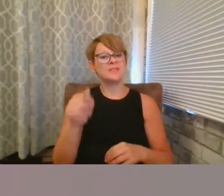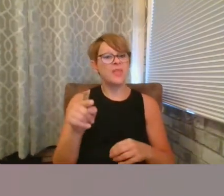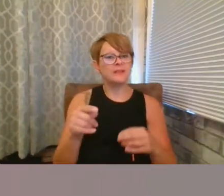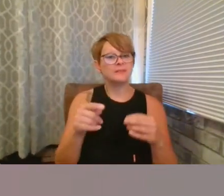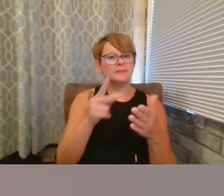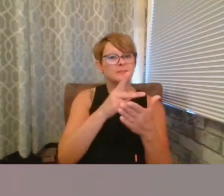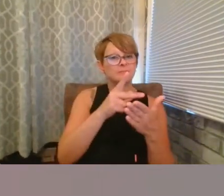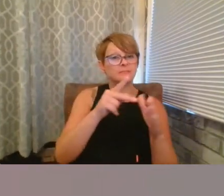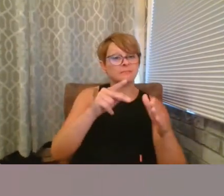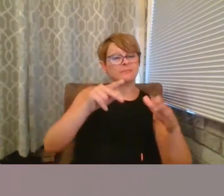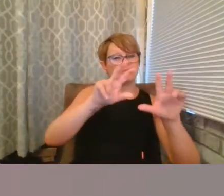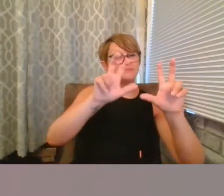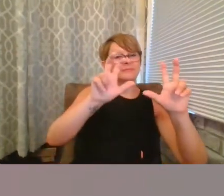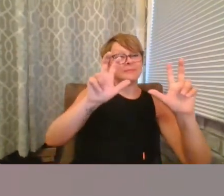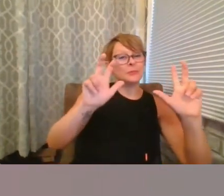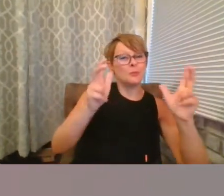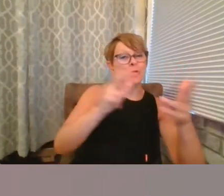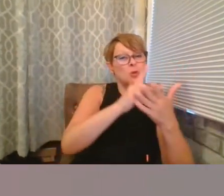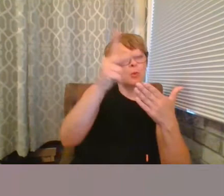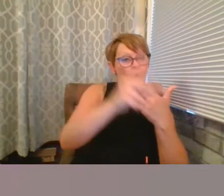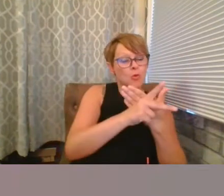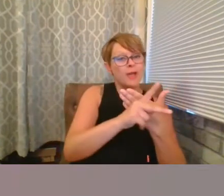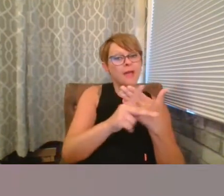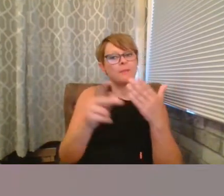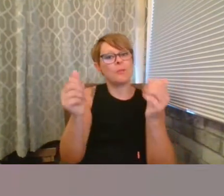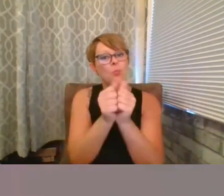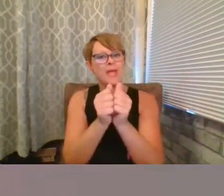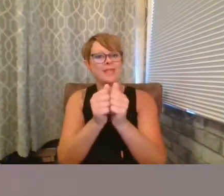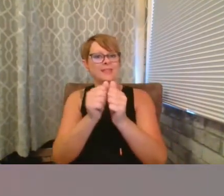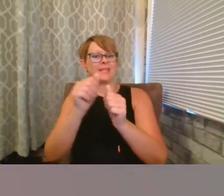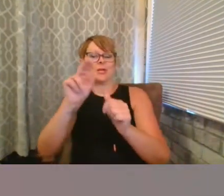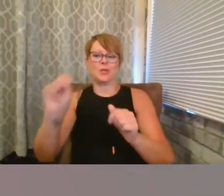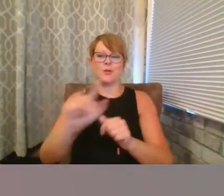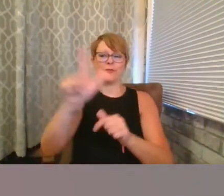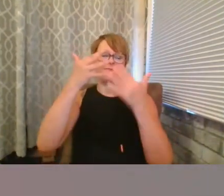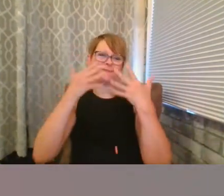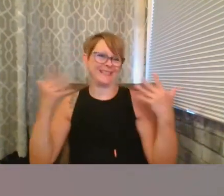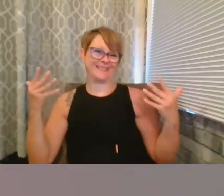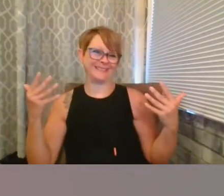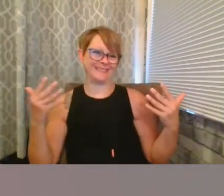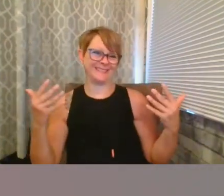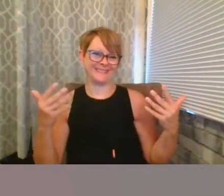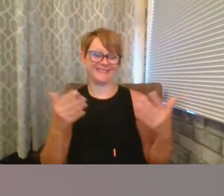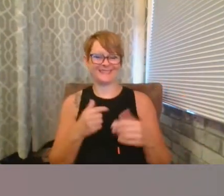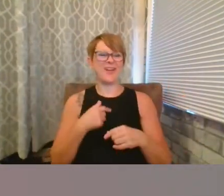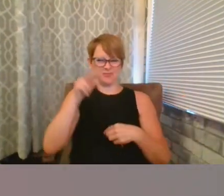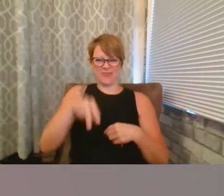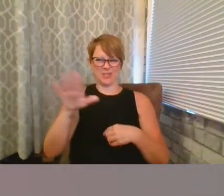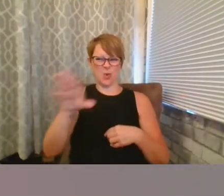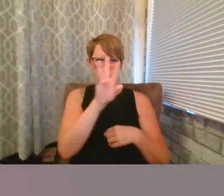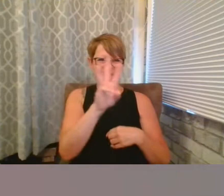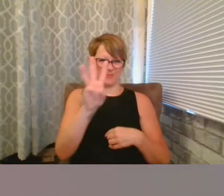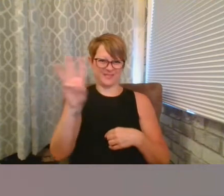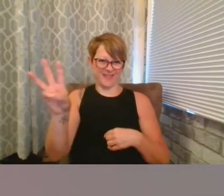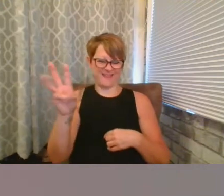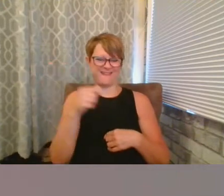NL hospitality. I get to learn that while reading about your website. So